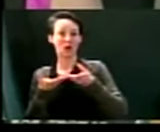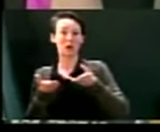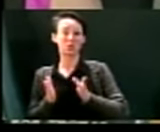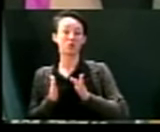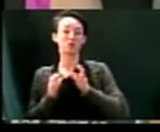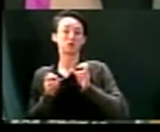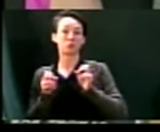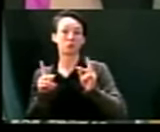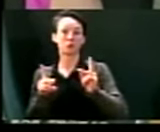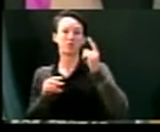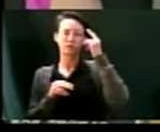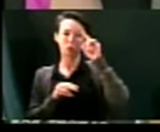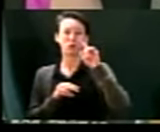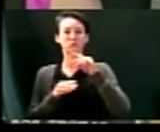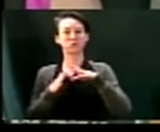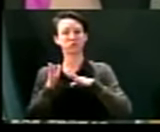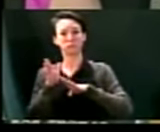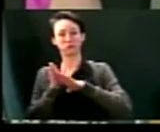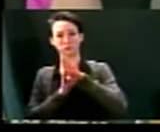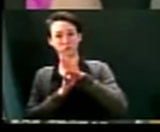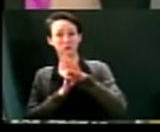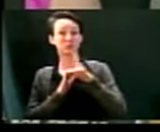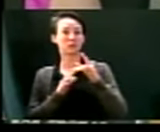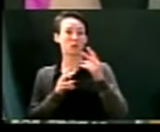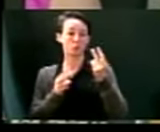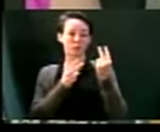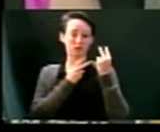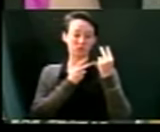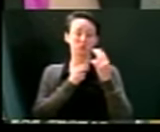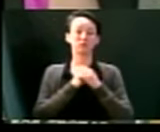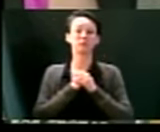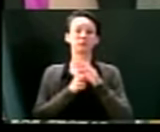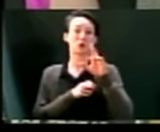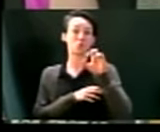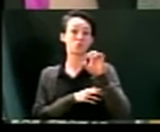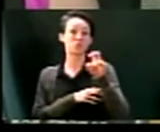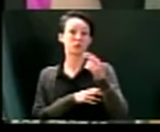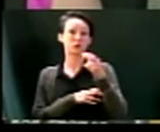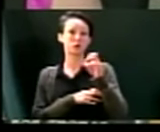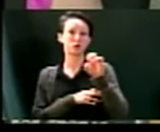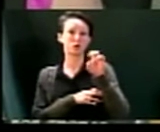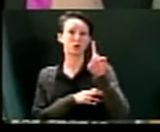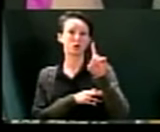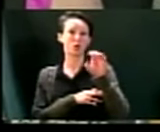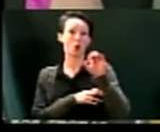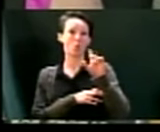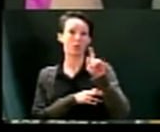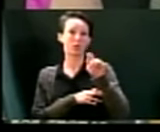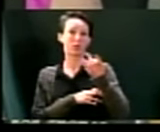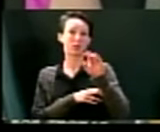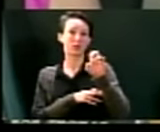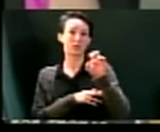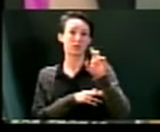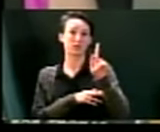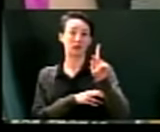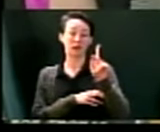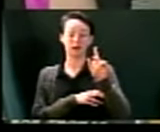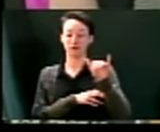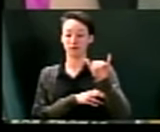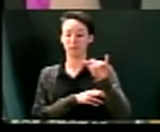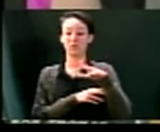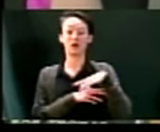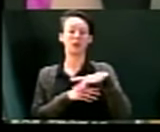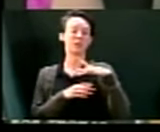reflection. You may recall that Richard Yokley was also one of the nine schools that piloted the Tiger evaluation model during